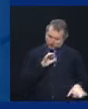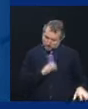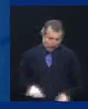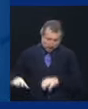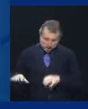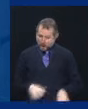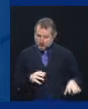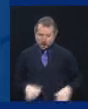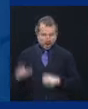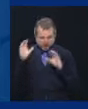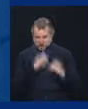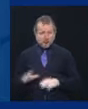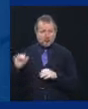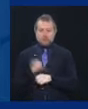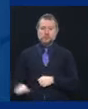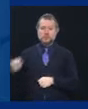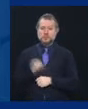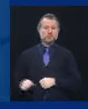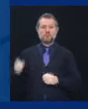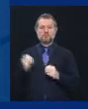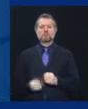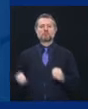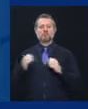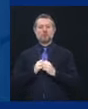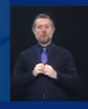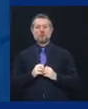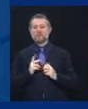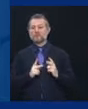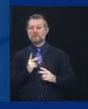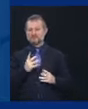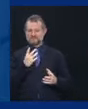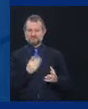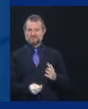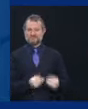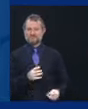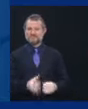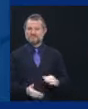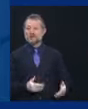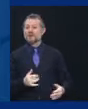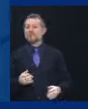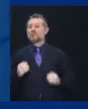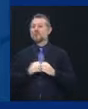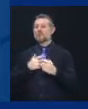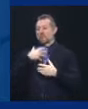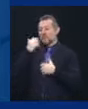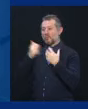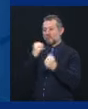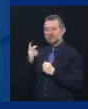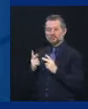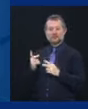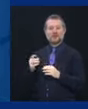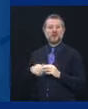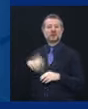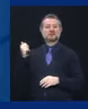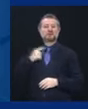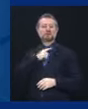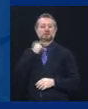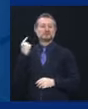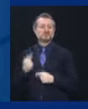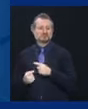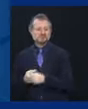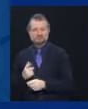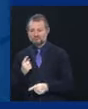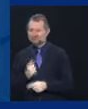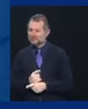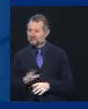to die. That means more elderly people are at risk, and it's a function of your behavior. At one point in life, it's